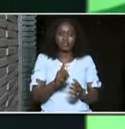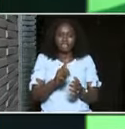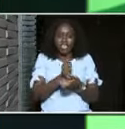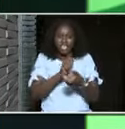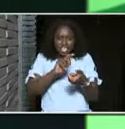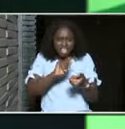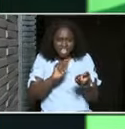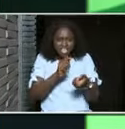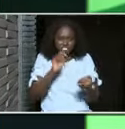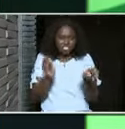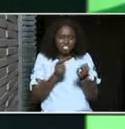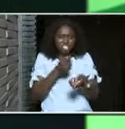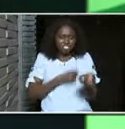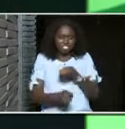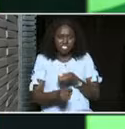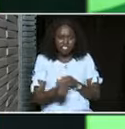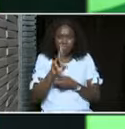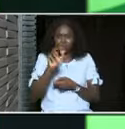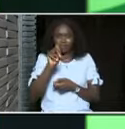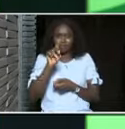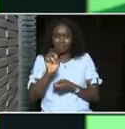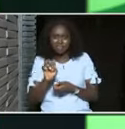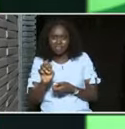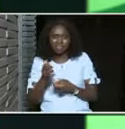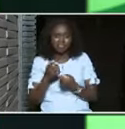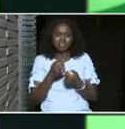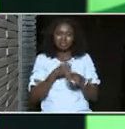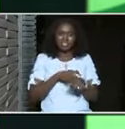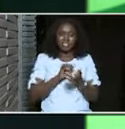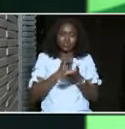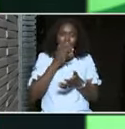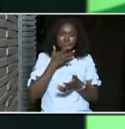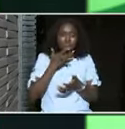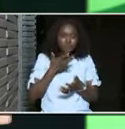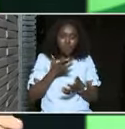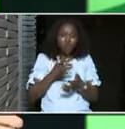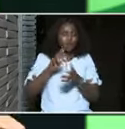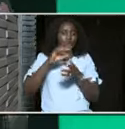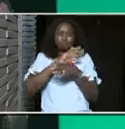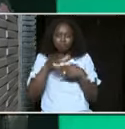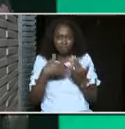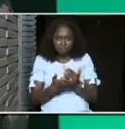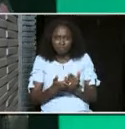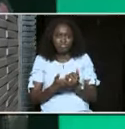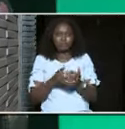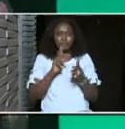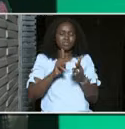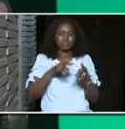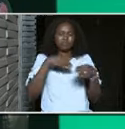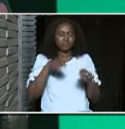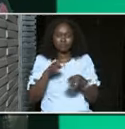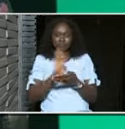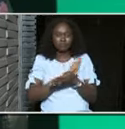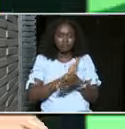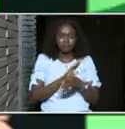saying that you will develop an exchange rate regime that favors exports, imports and all of that. It's